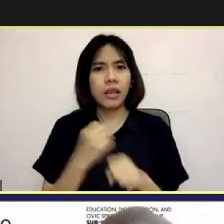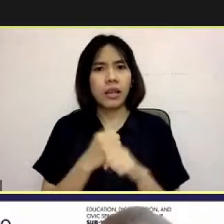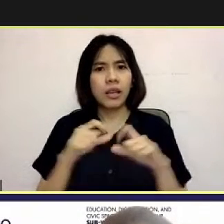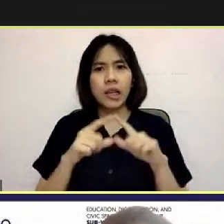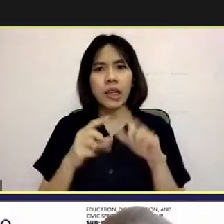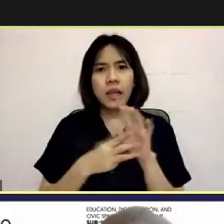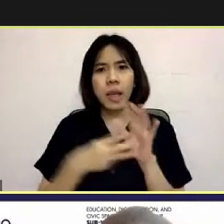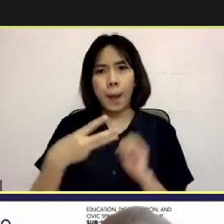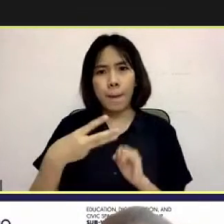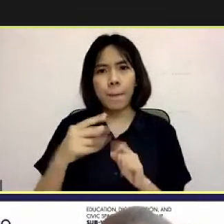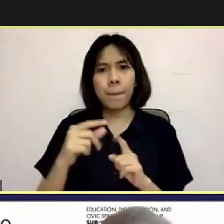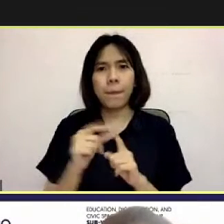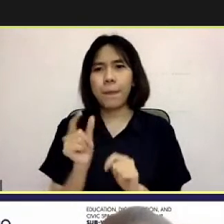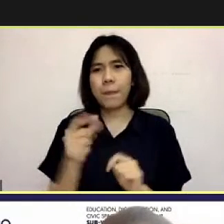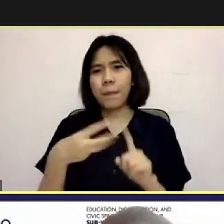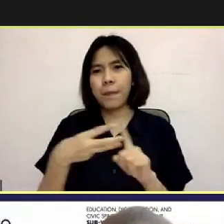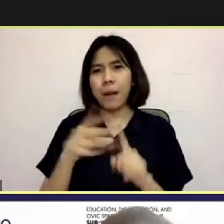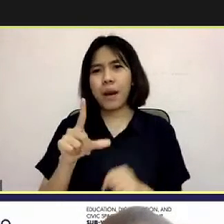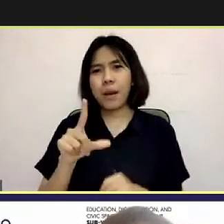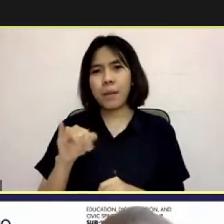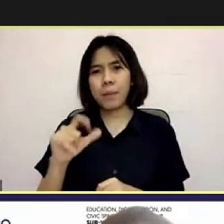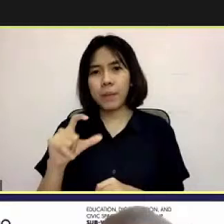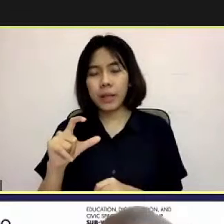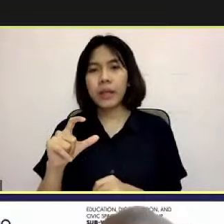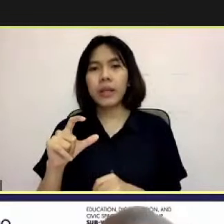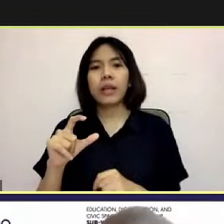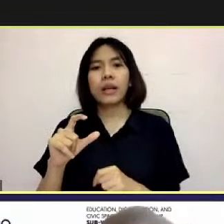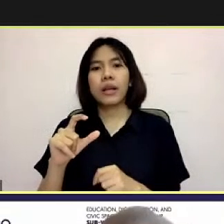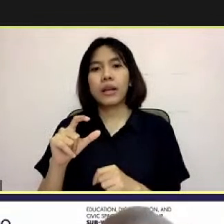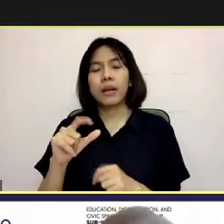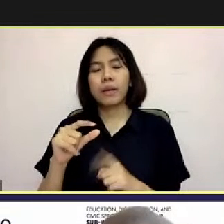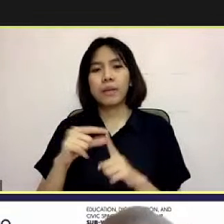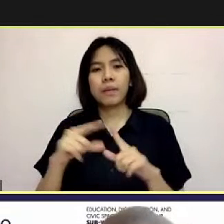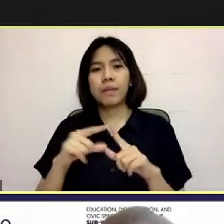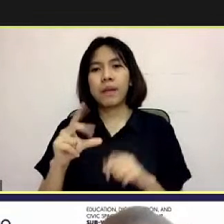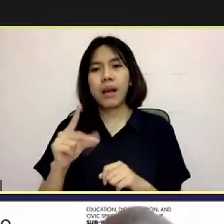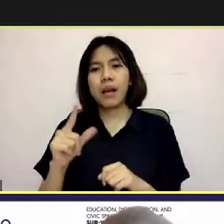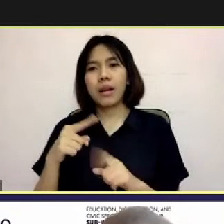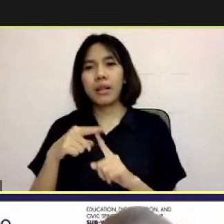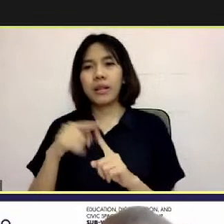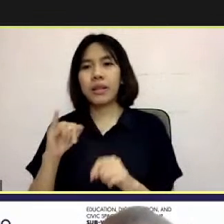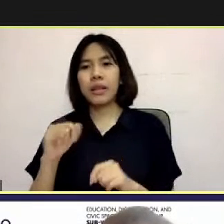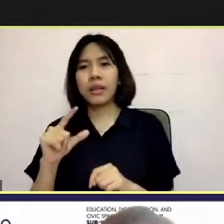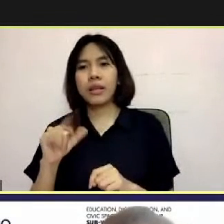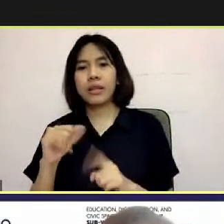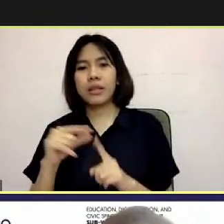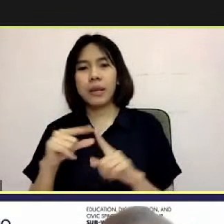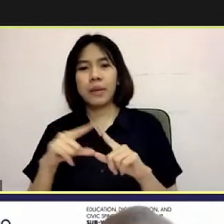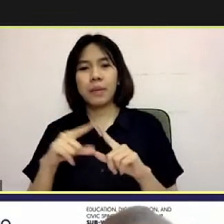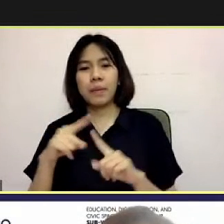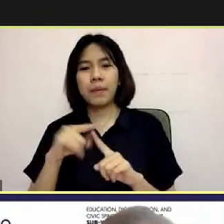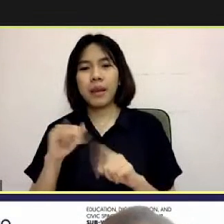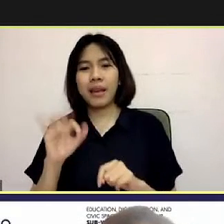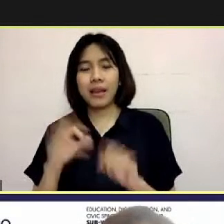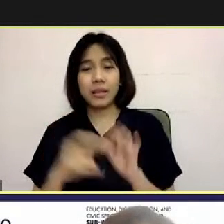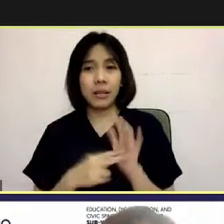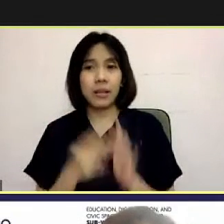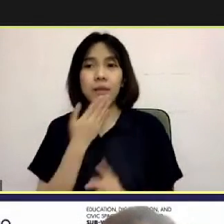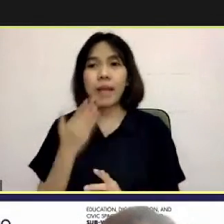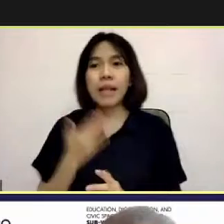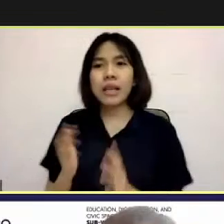So it can be the trouble that